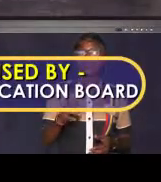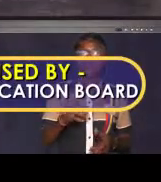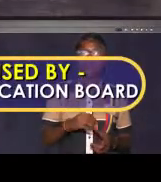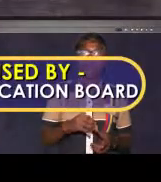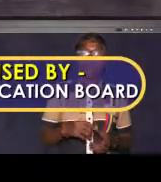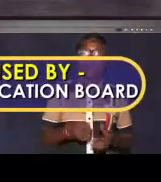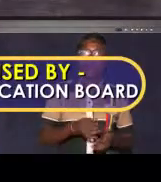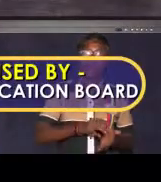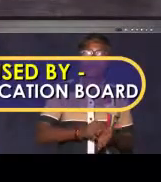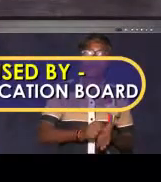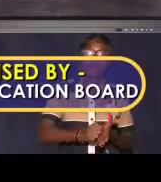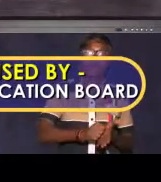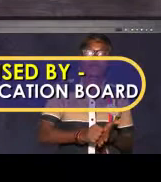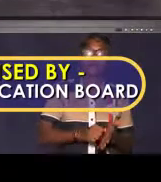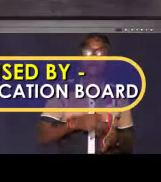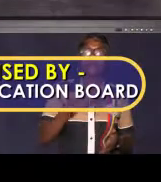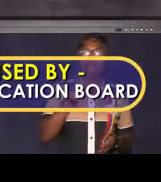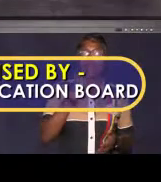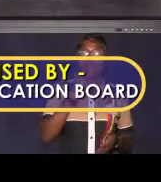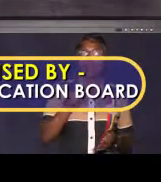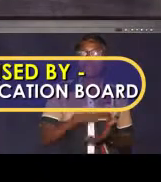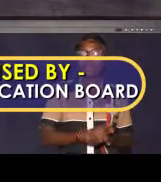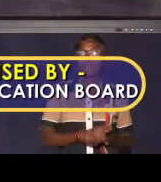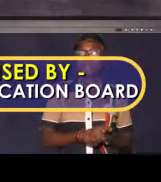G-R-I-N-D-E-D, or ground pepper.